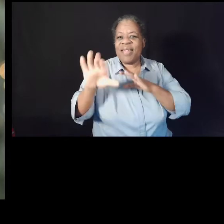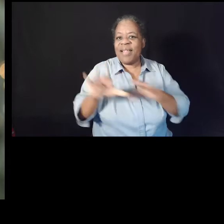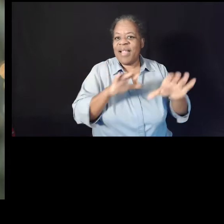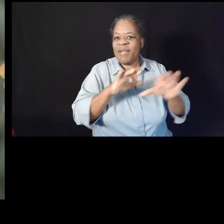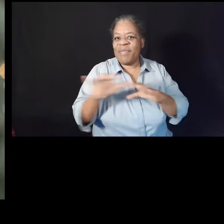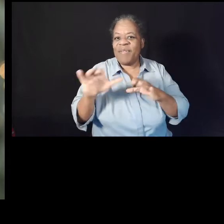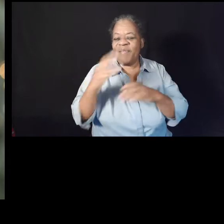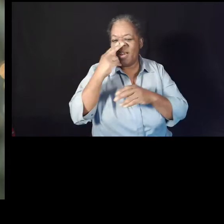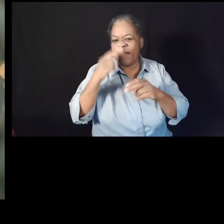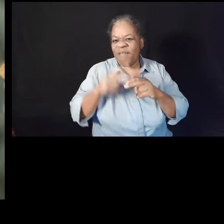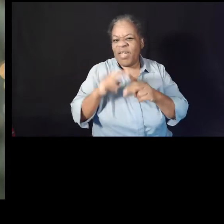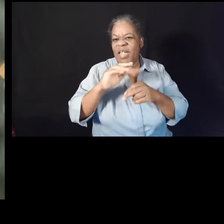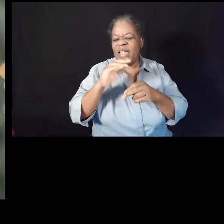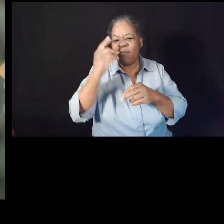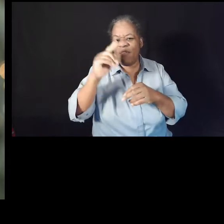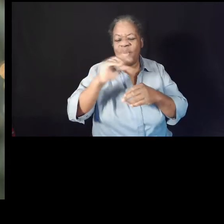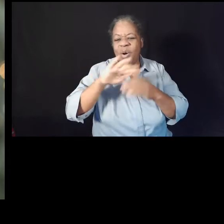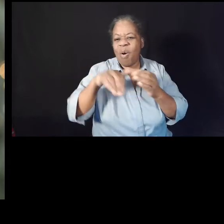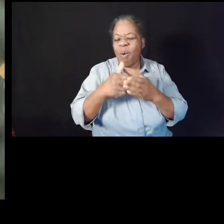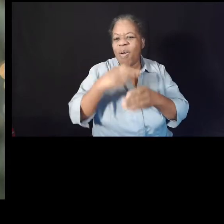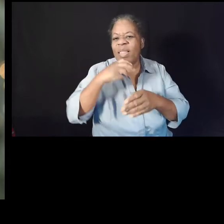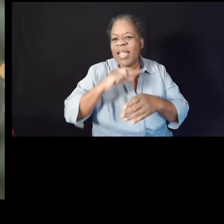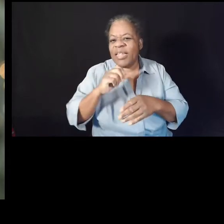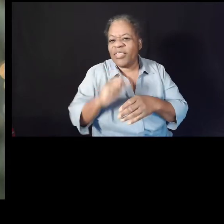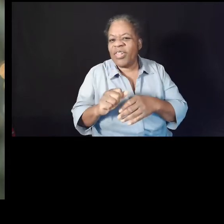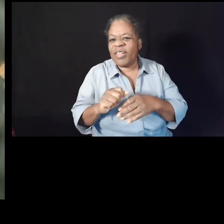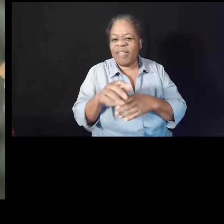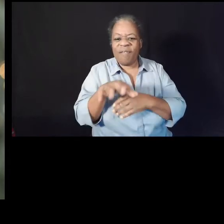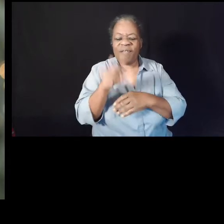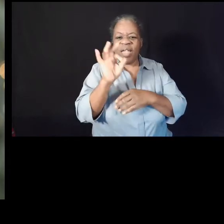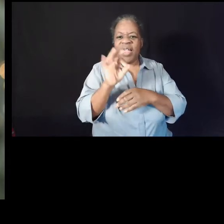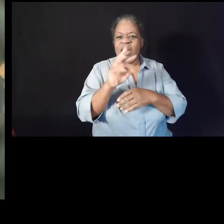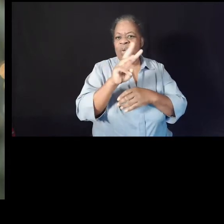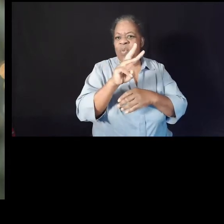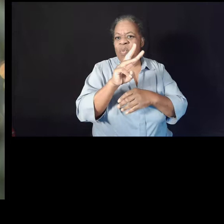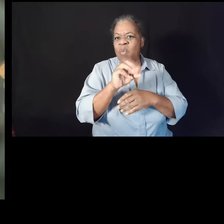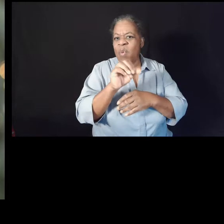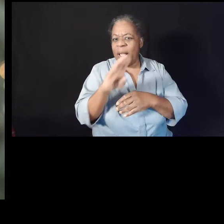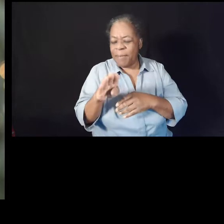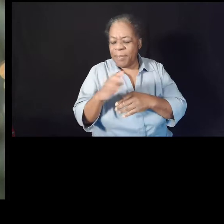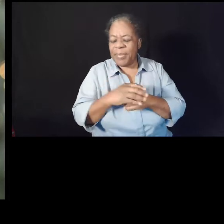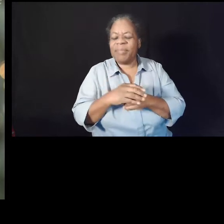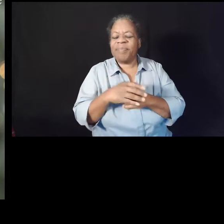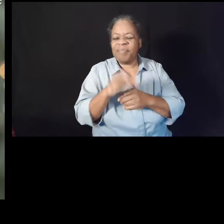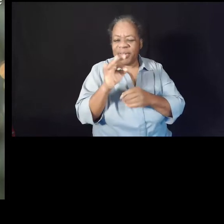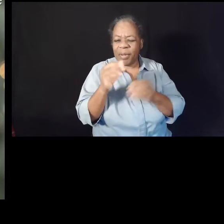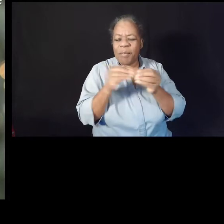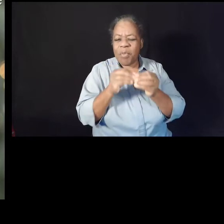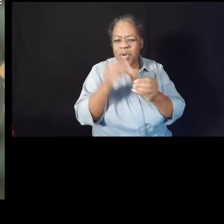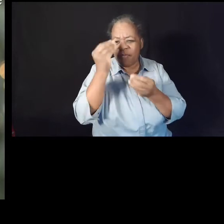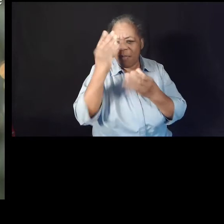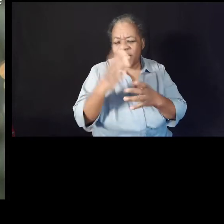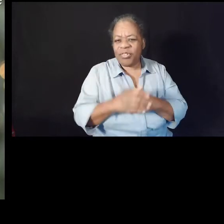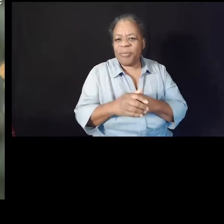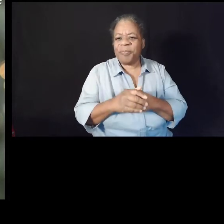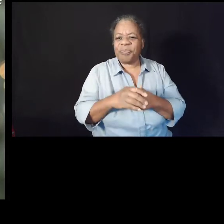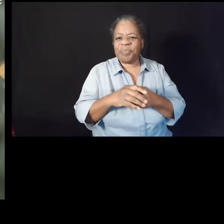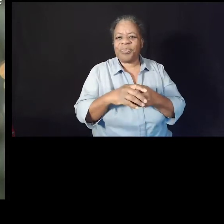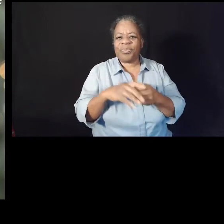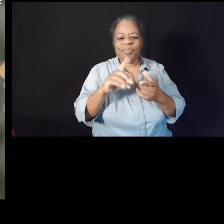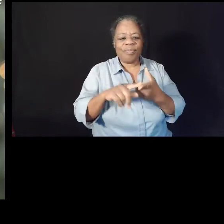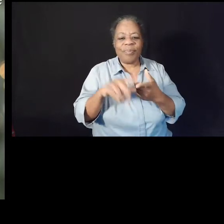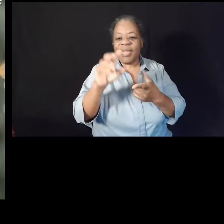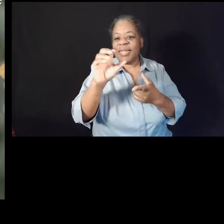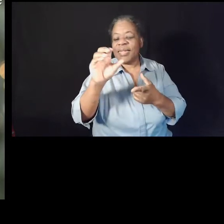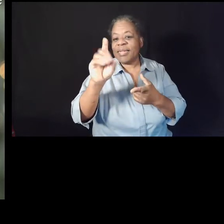ages. So check the website for details and for the campus near you. On Sunday, December 19th,